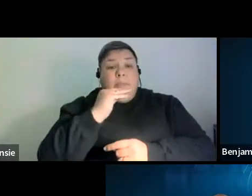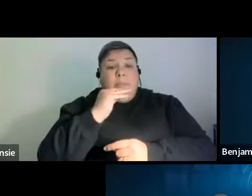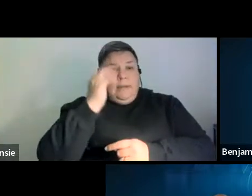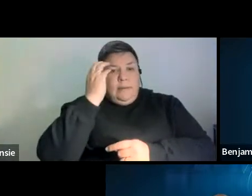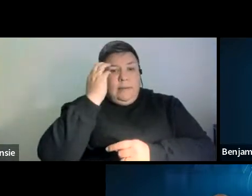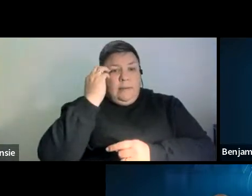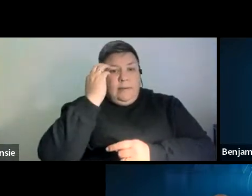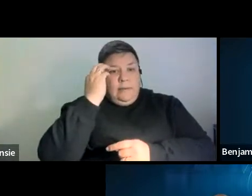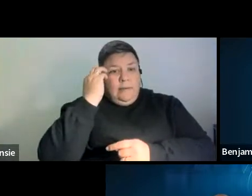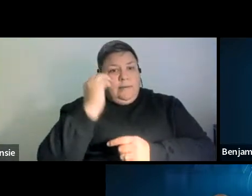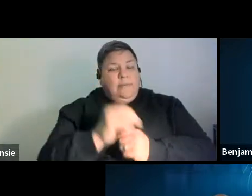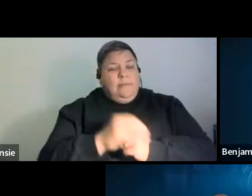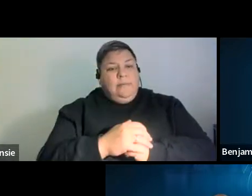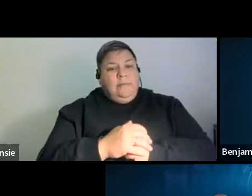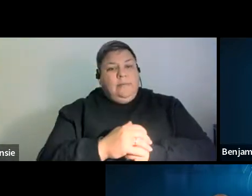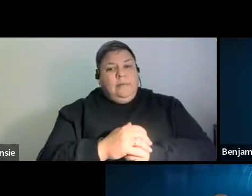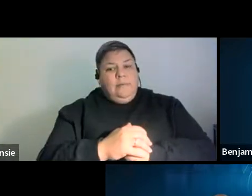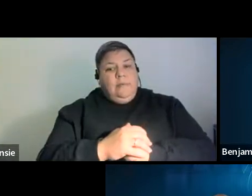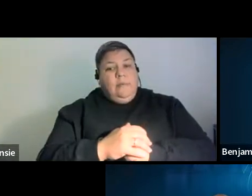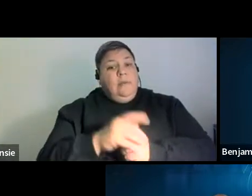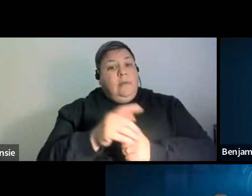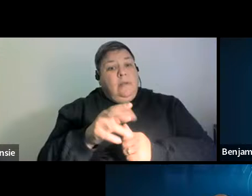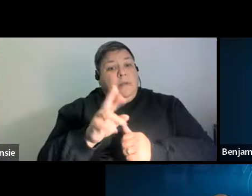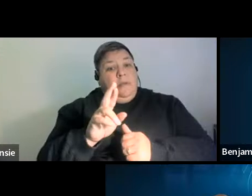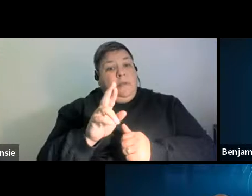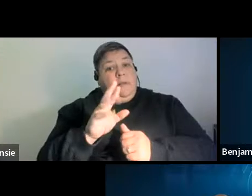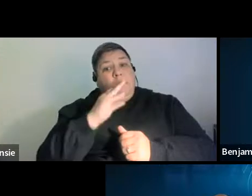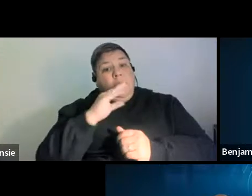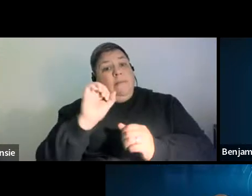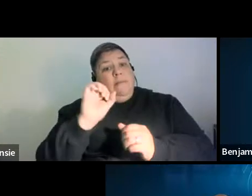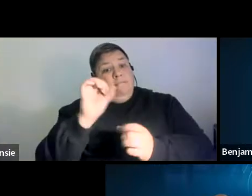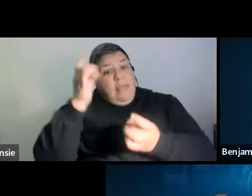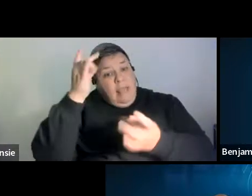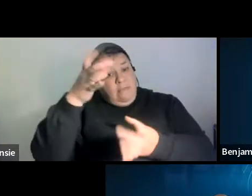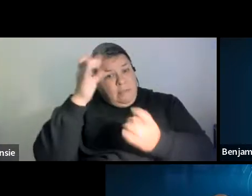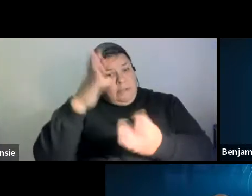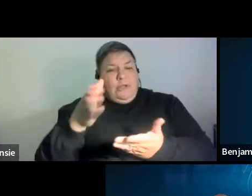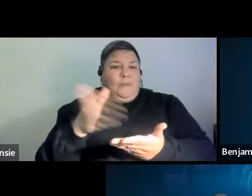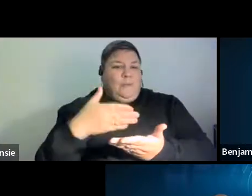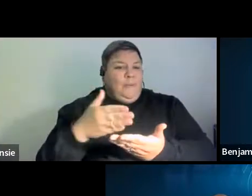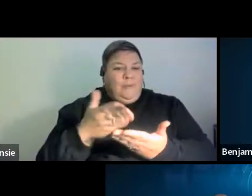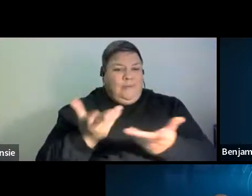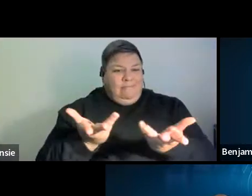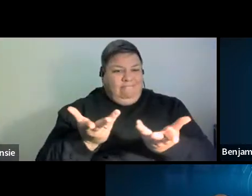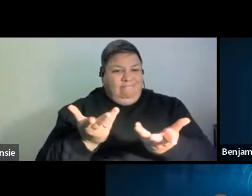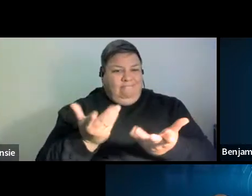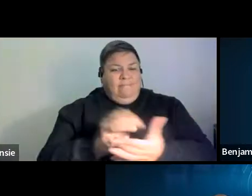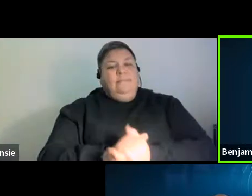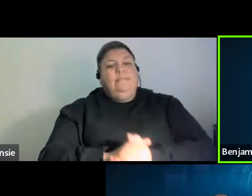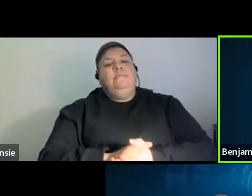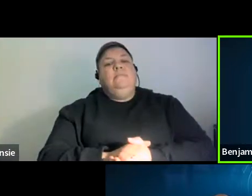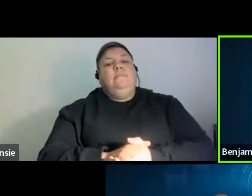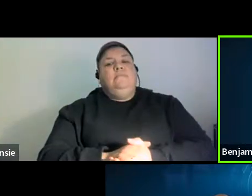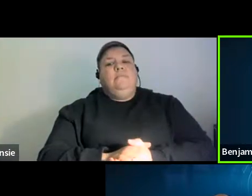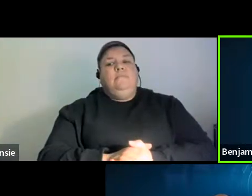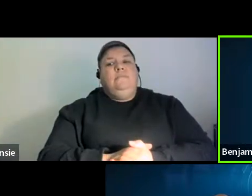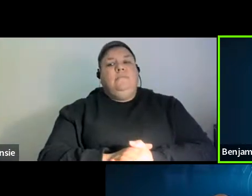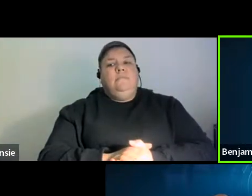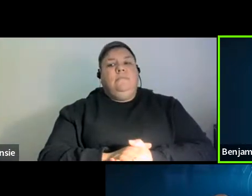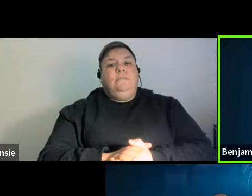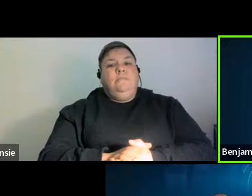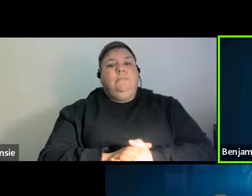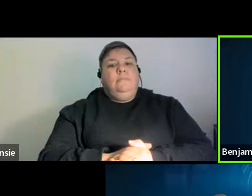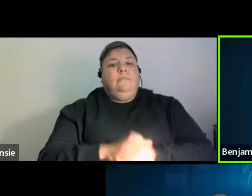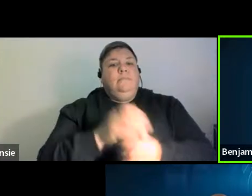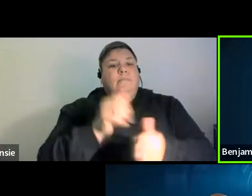registered does not have contact details. Thank you very much, Program Director. Thank you, Cyril, for that